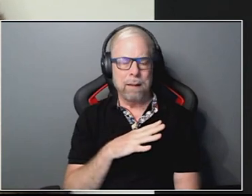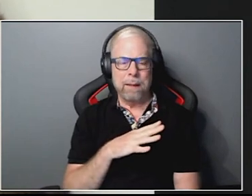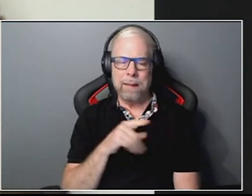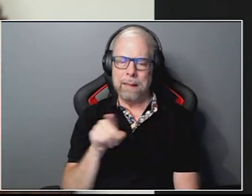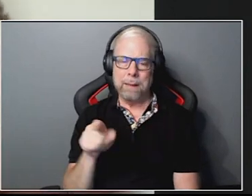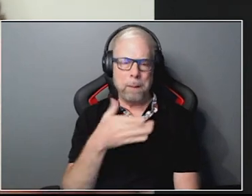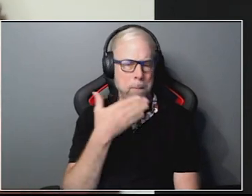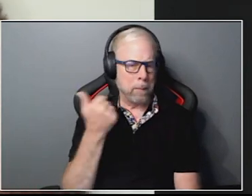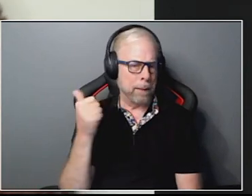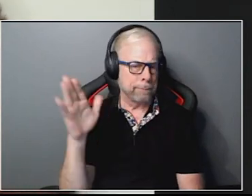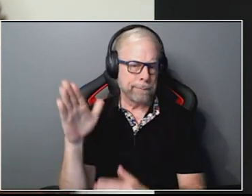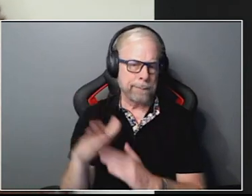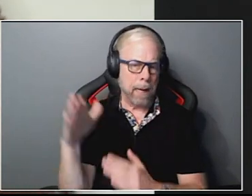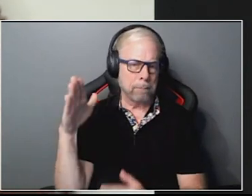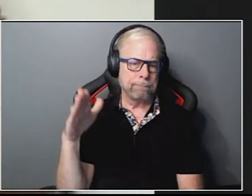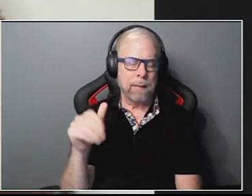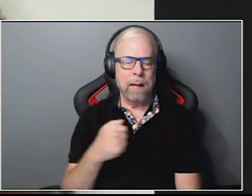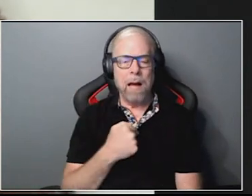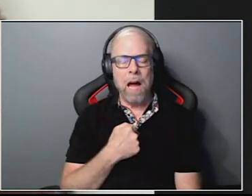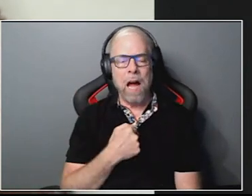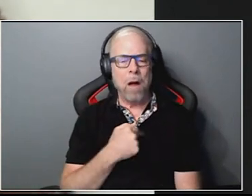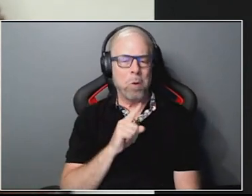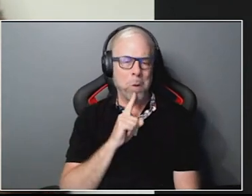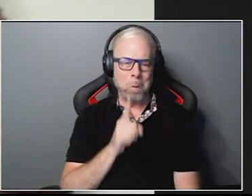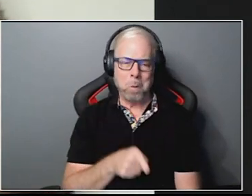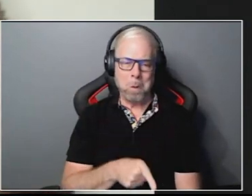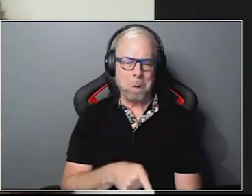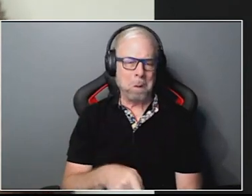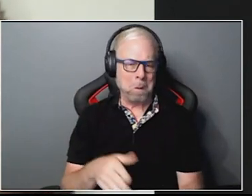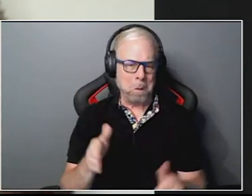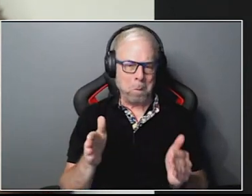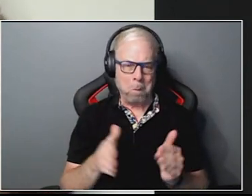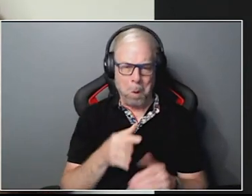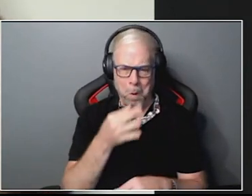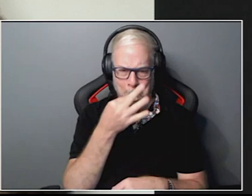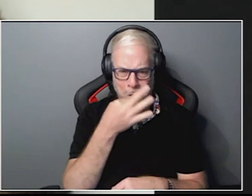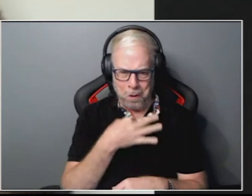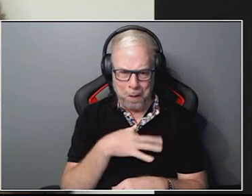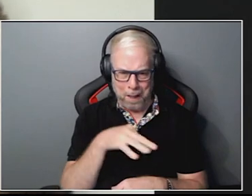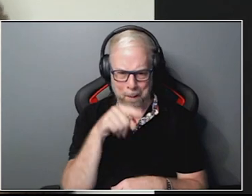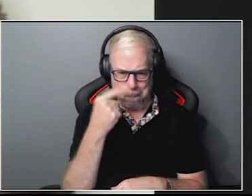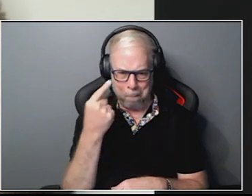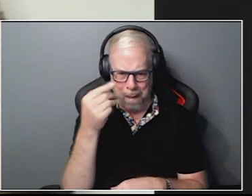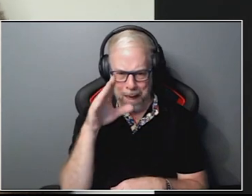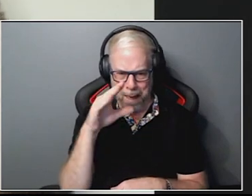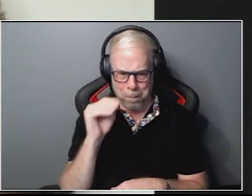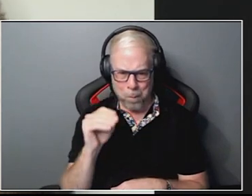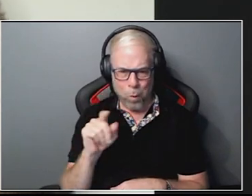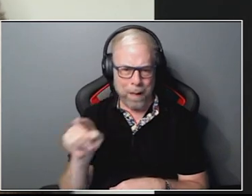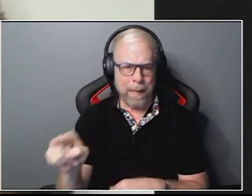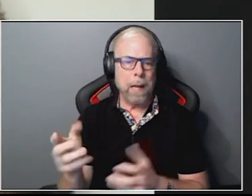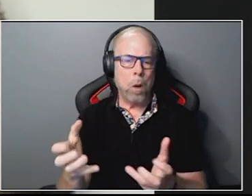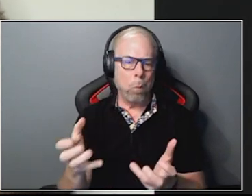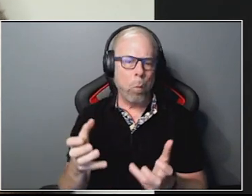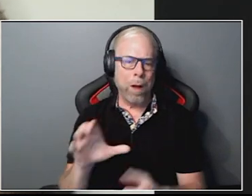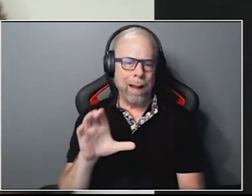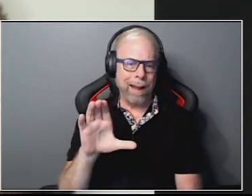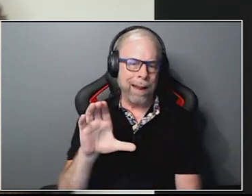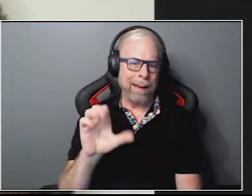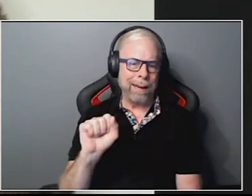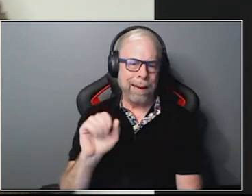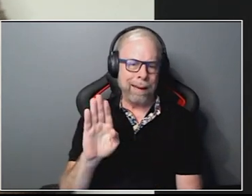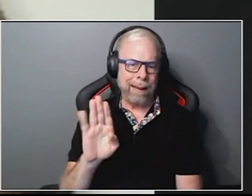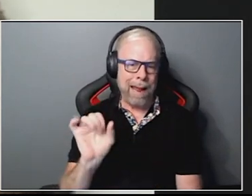And I was this really small, scrawny little Black boy. And he was looking for a cabin boy. And he took me